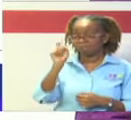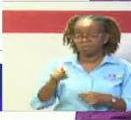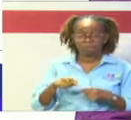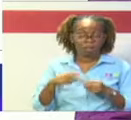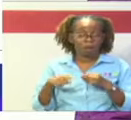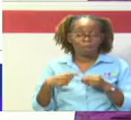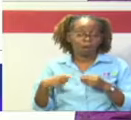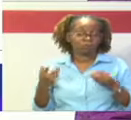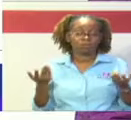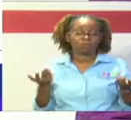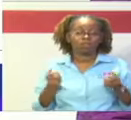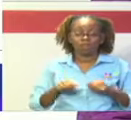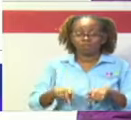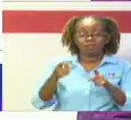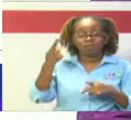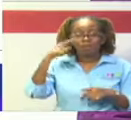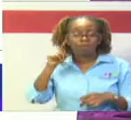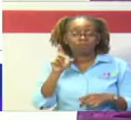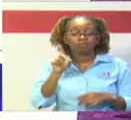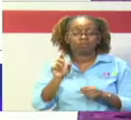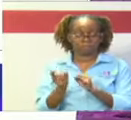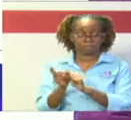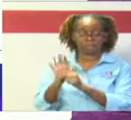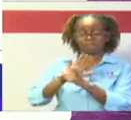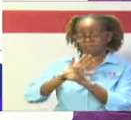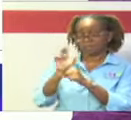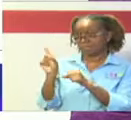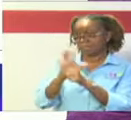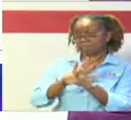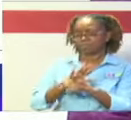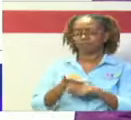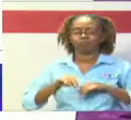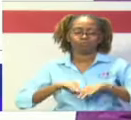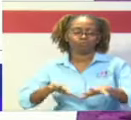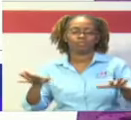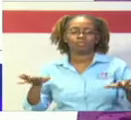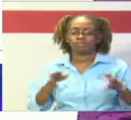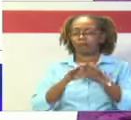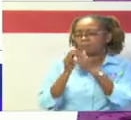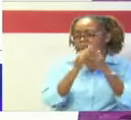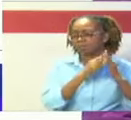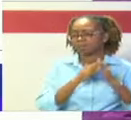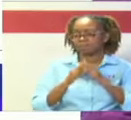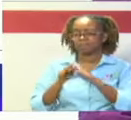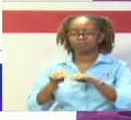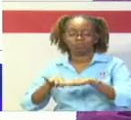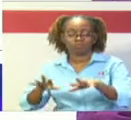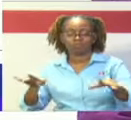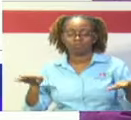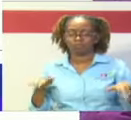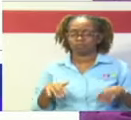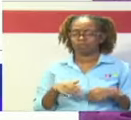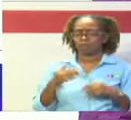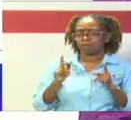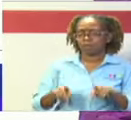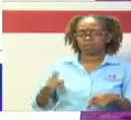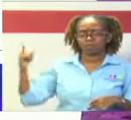chance of the Delta spreading in the community. So we have people coming in. Some of